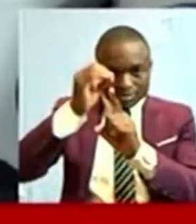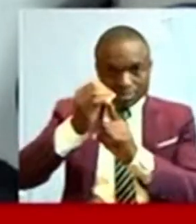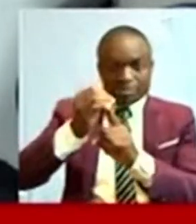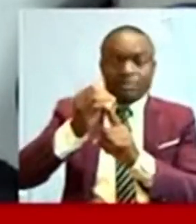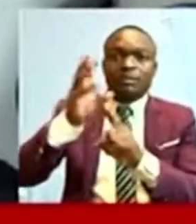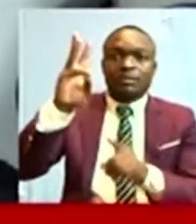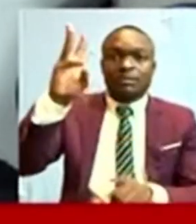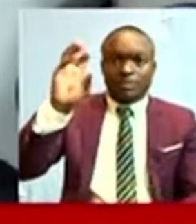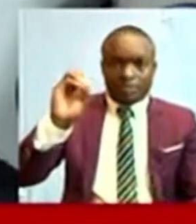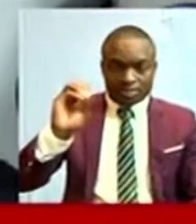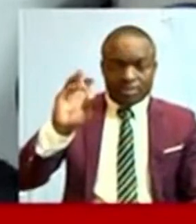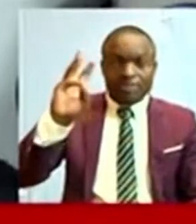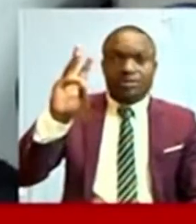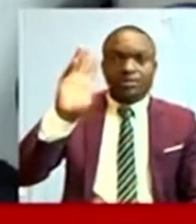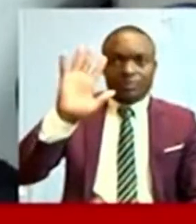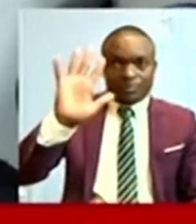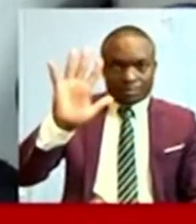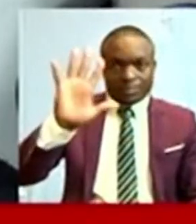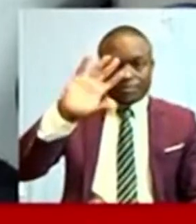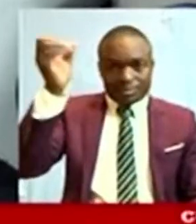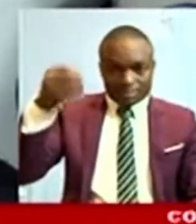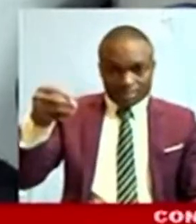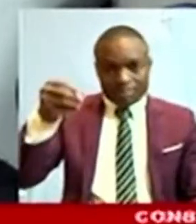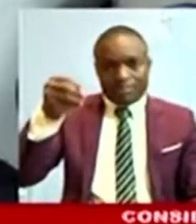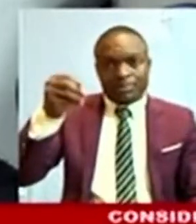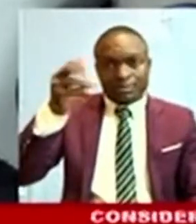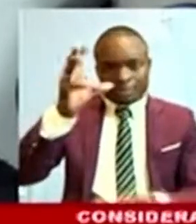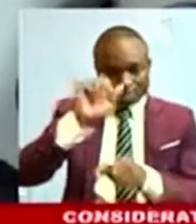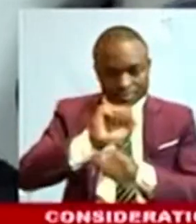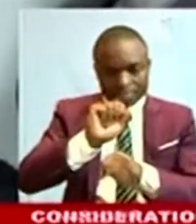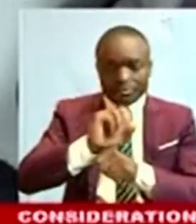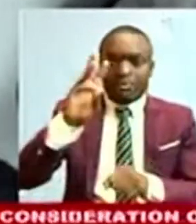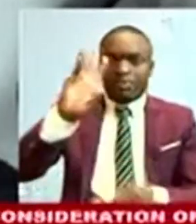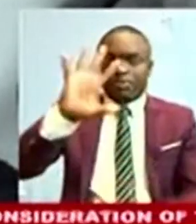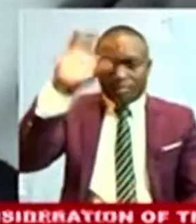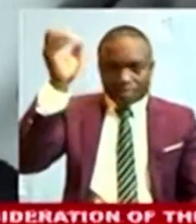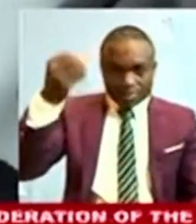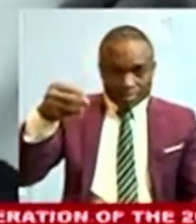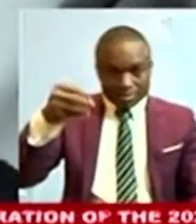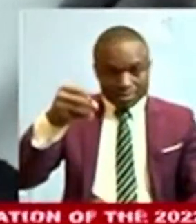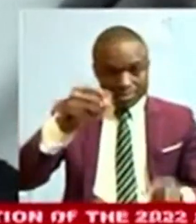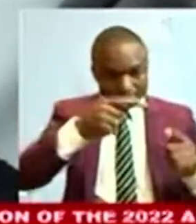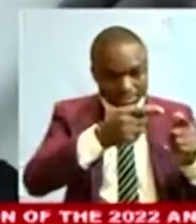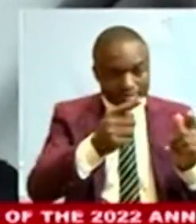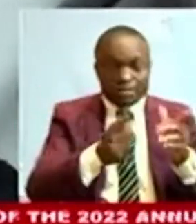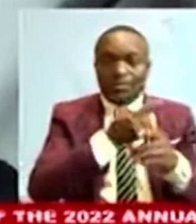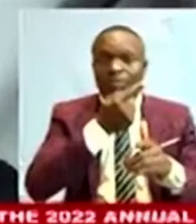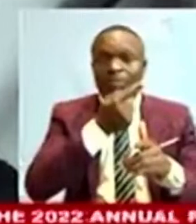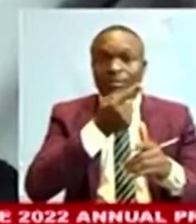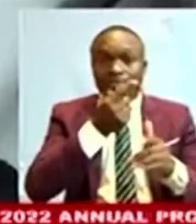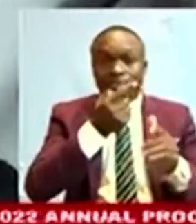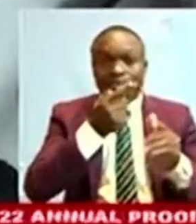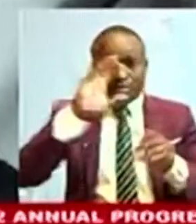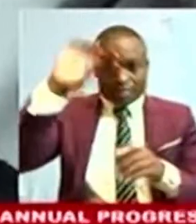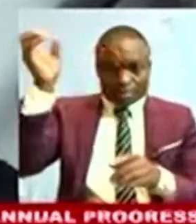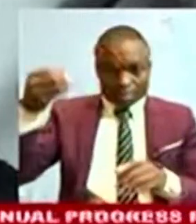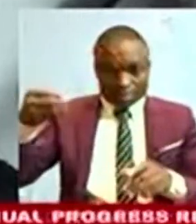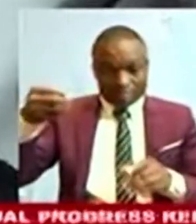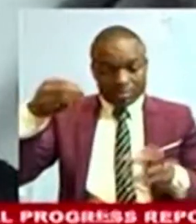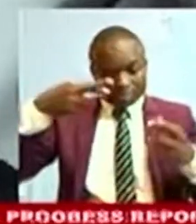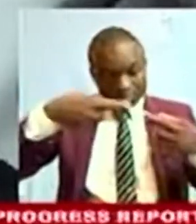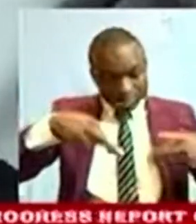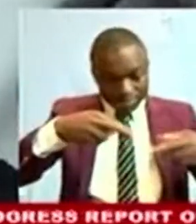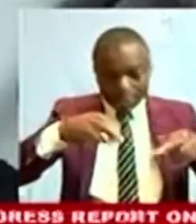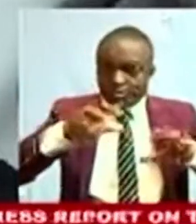at 65%. The next tranche of indicator was on percentage of research studies